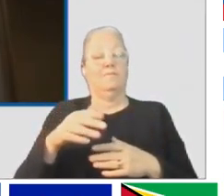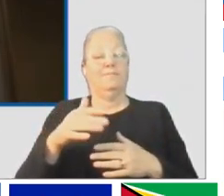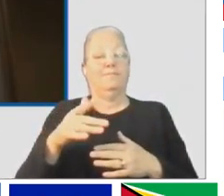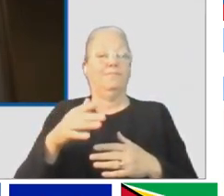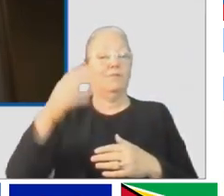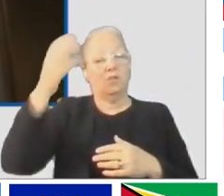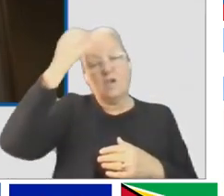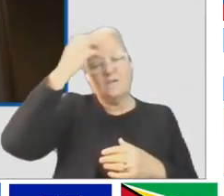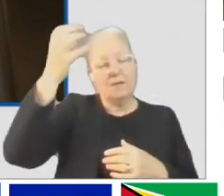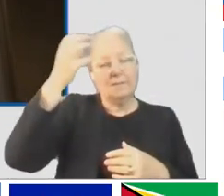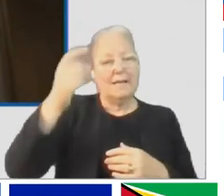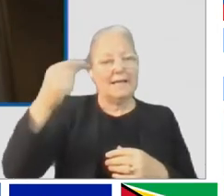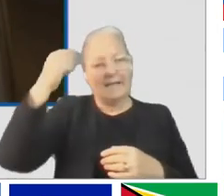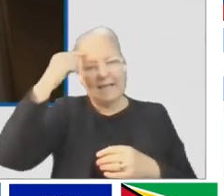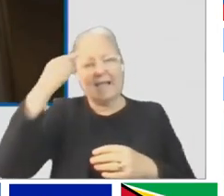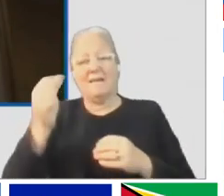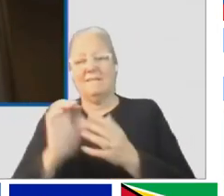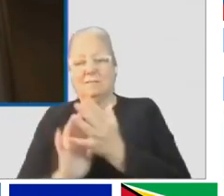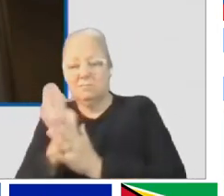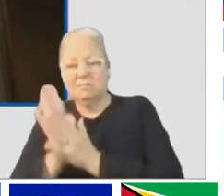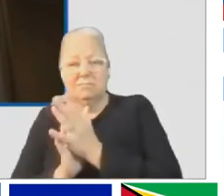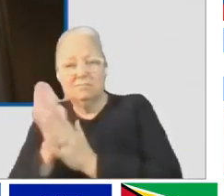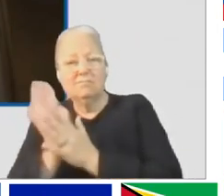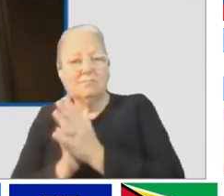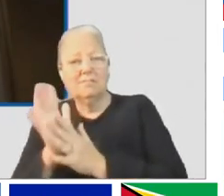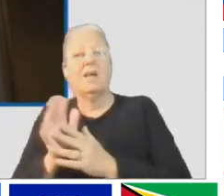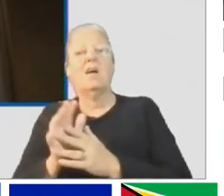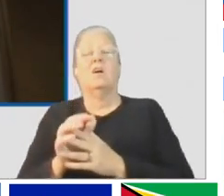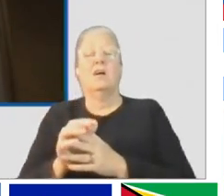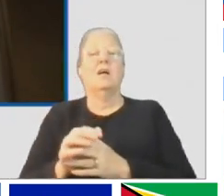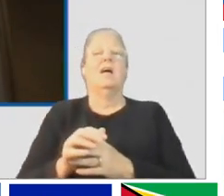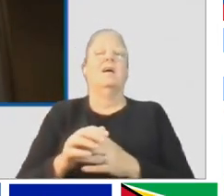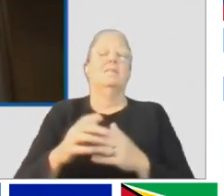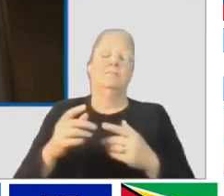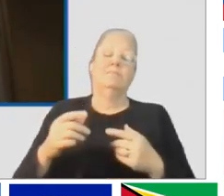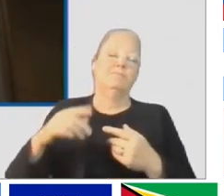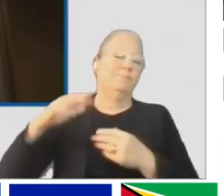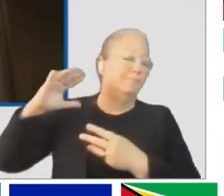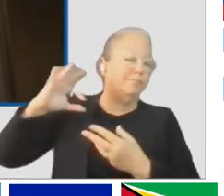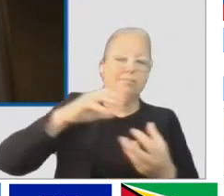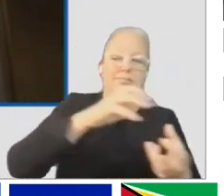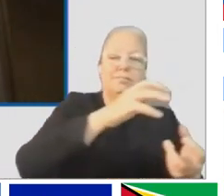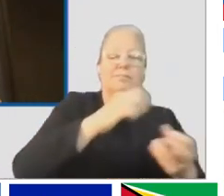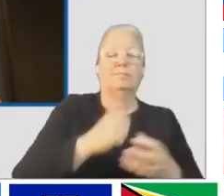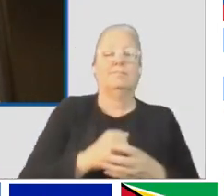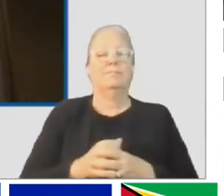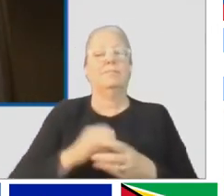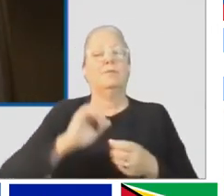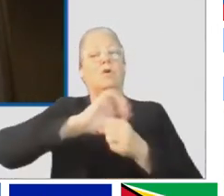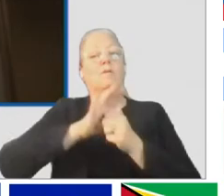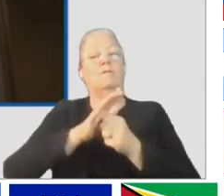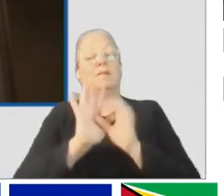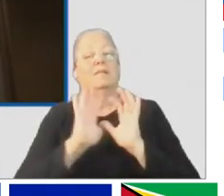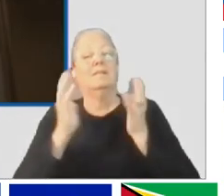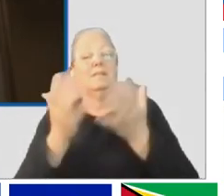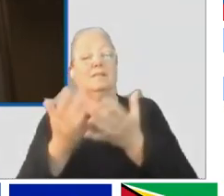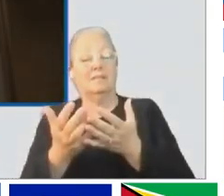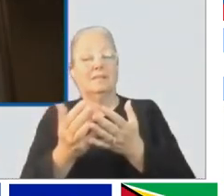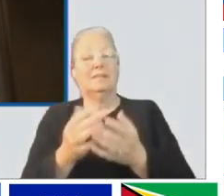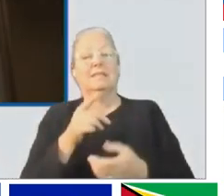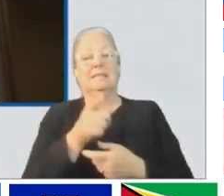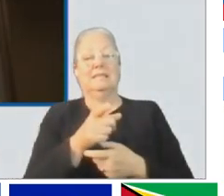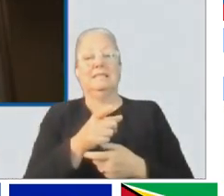disasters. While we effectively responded to each of these events, the COVID-19 environment made the response and recovery